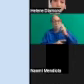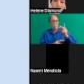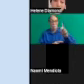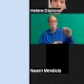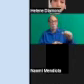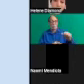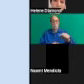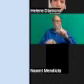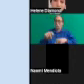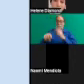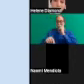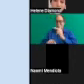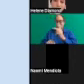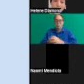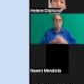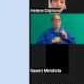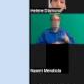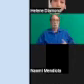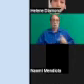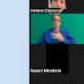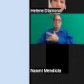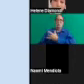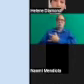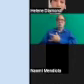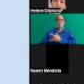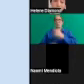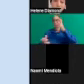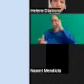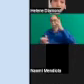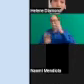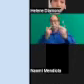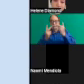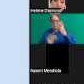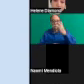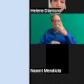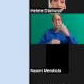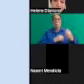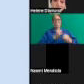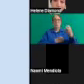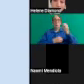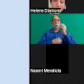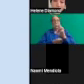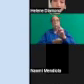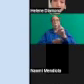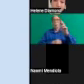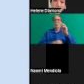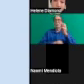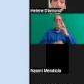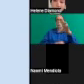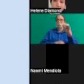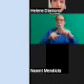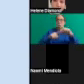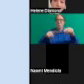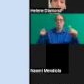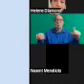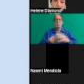invisible, physical, sensory, emotional, and/or neurodiverse. Our council has